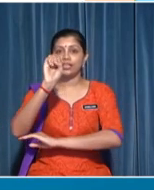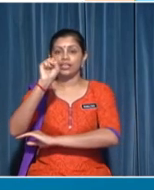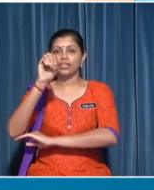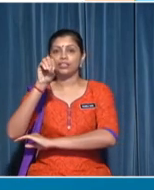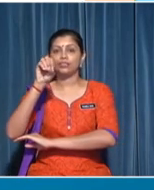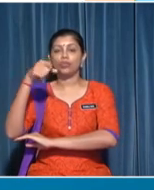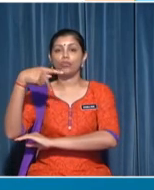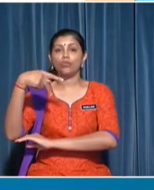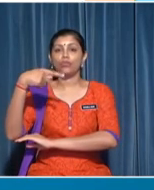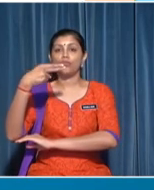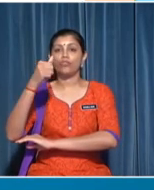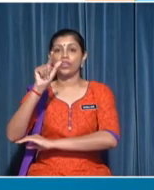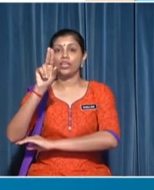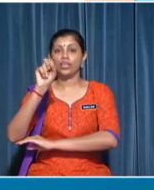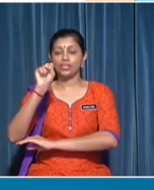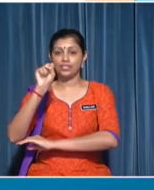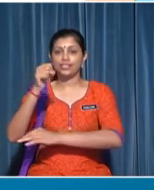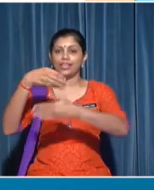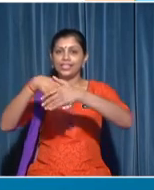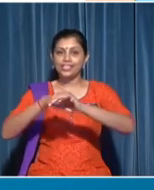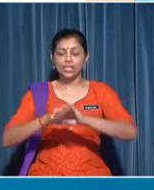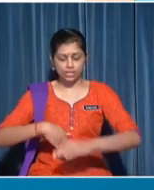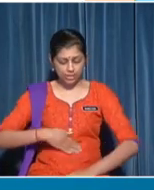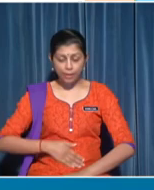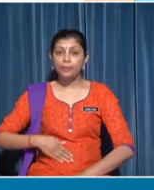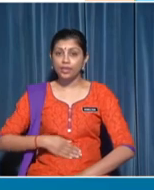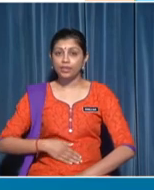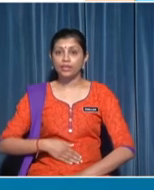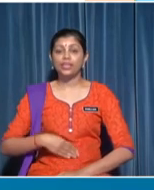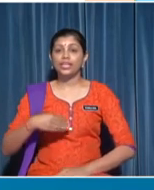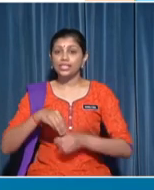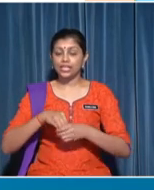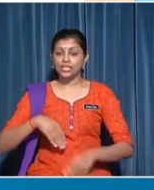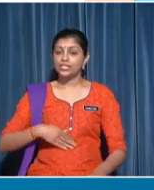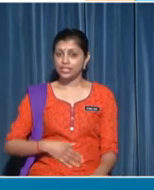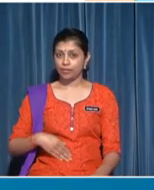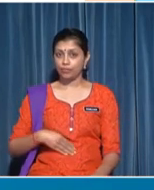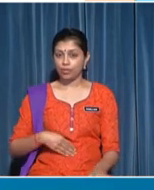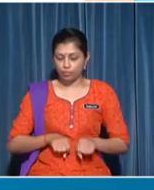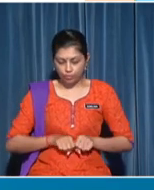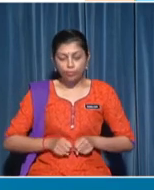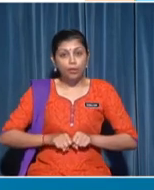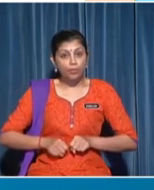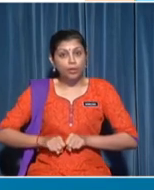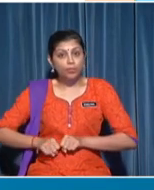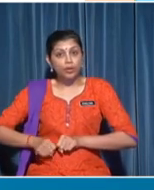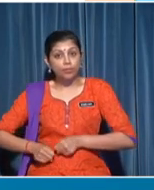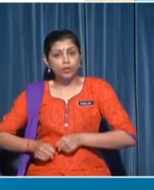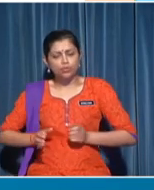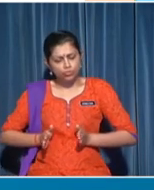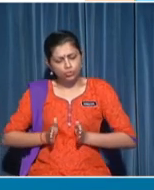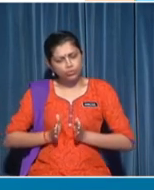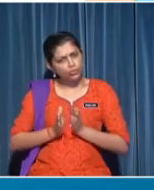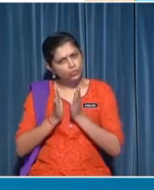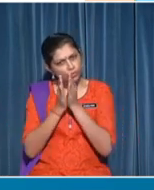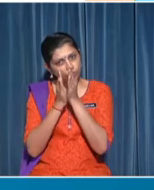the stomach. In the stomach, the food will continue being broken down into even